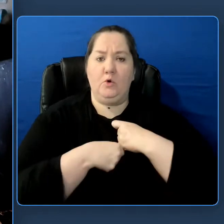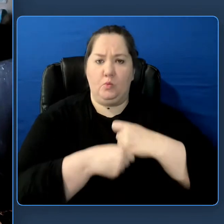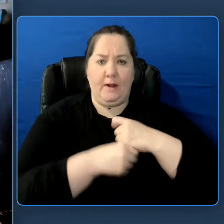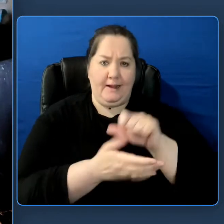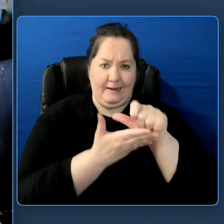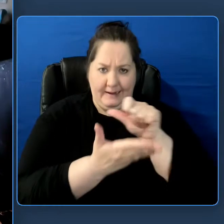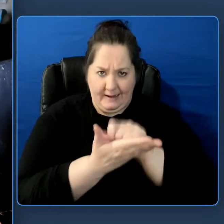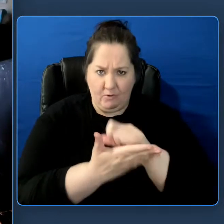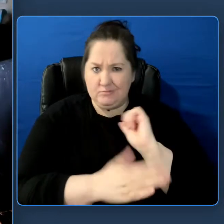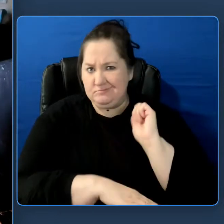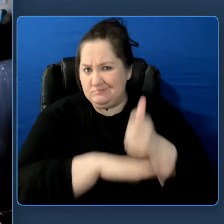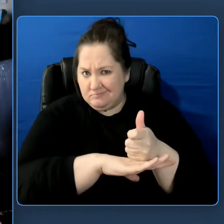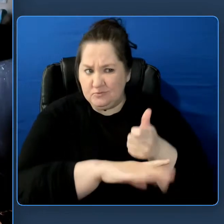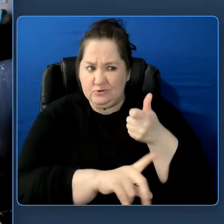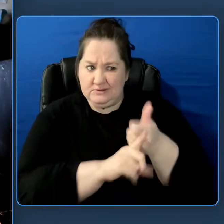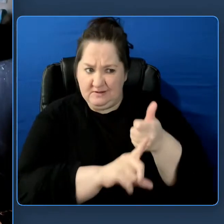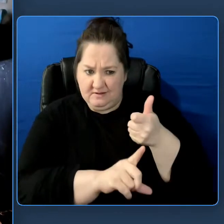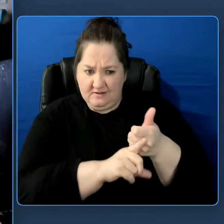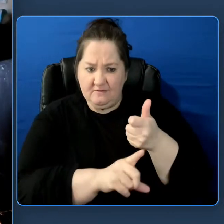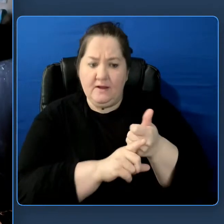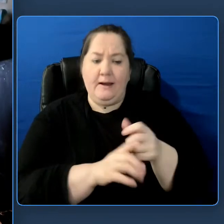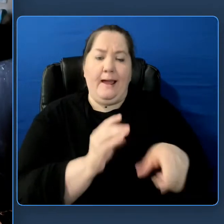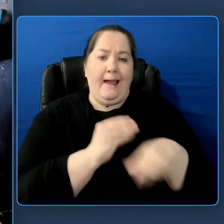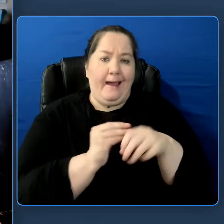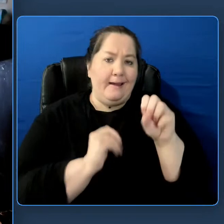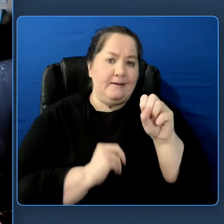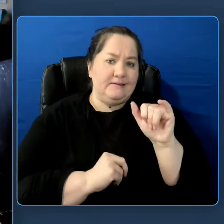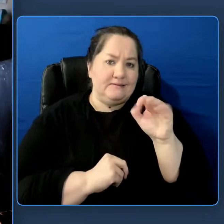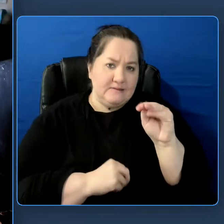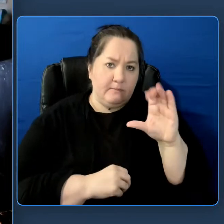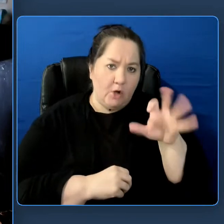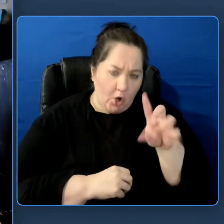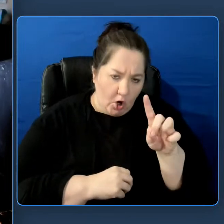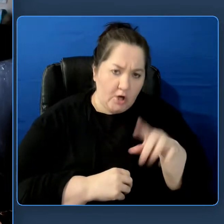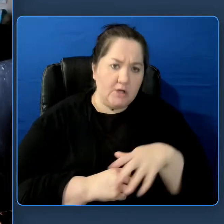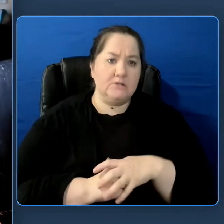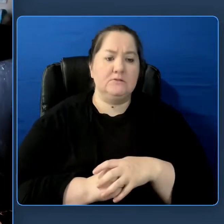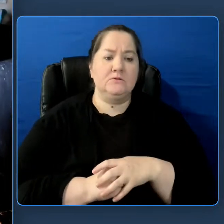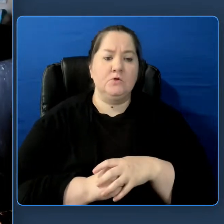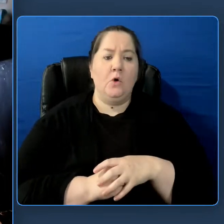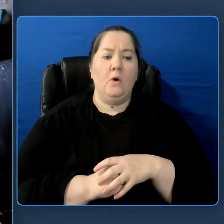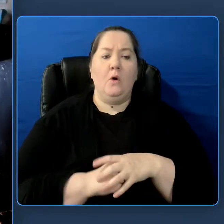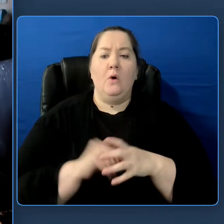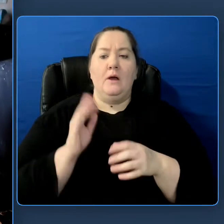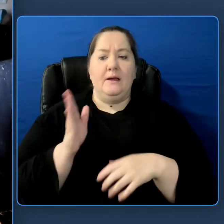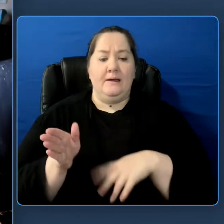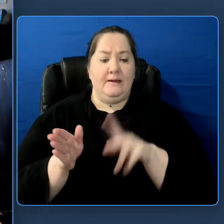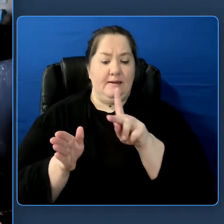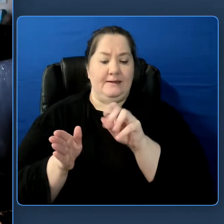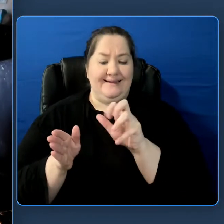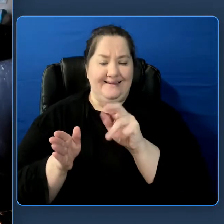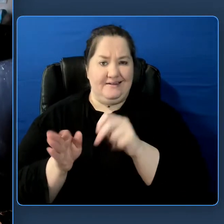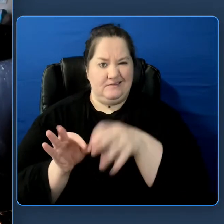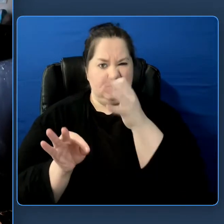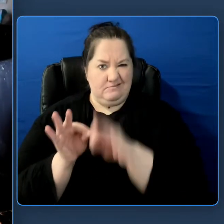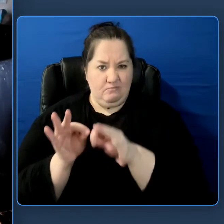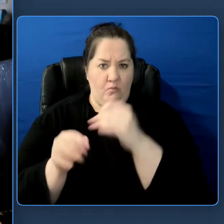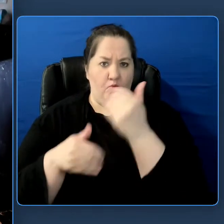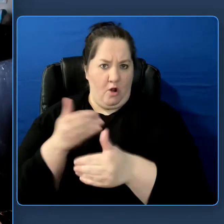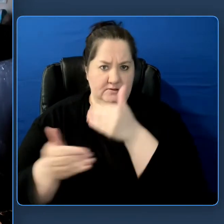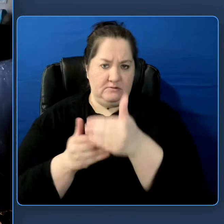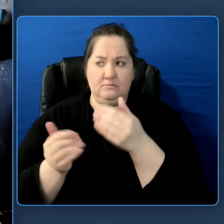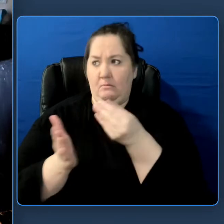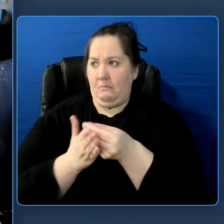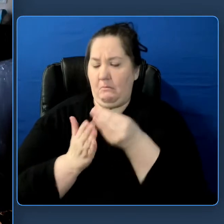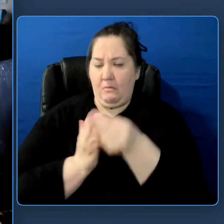those accounts yourself and put in the SIM cards into the device. So this simplifies the process of people just